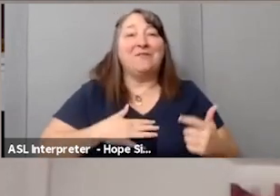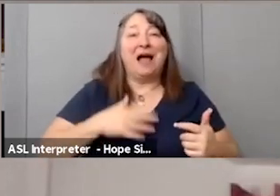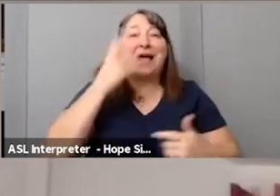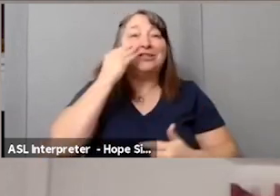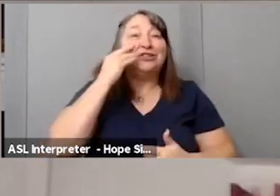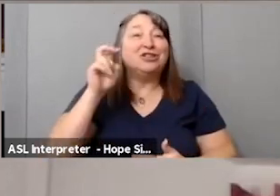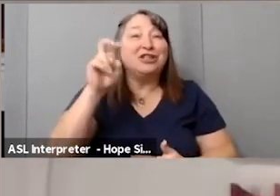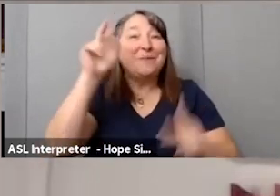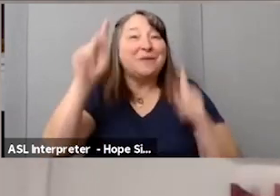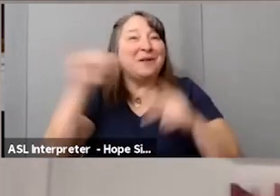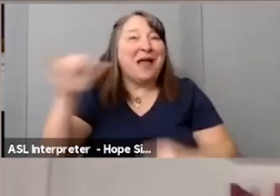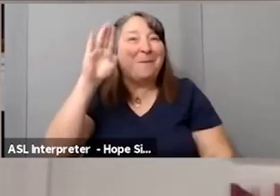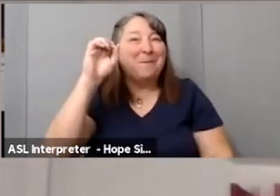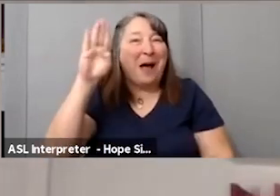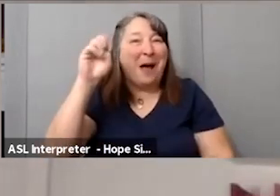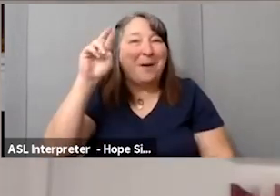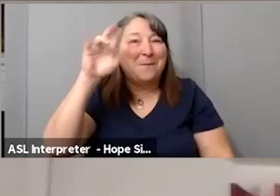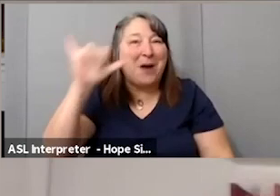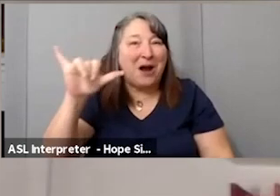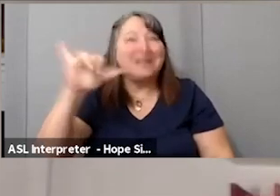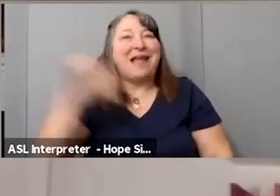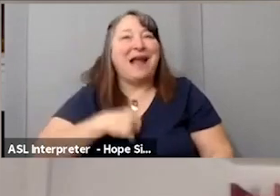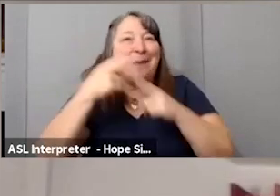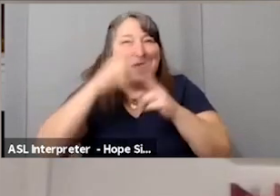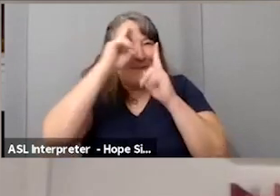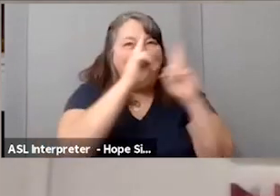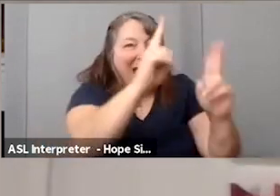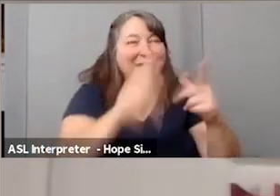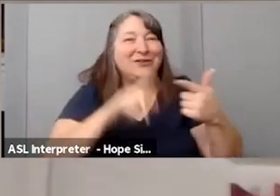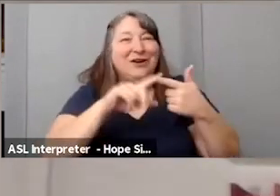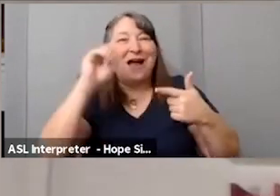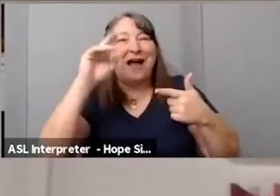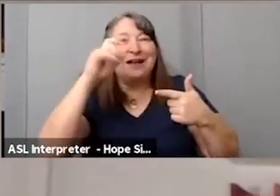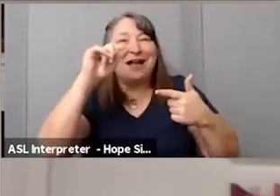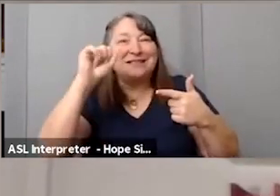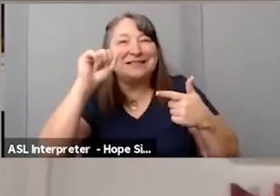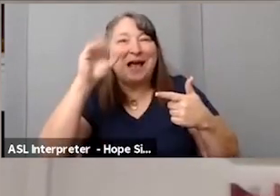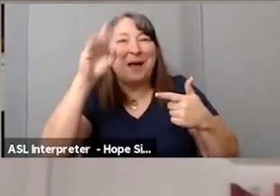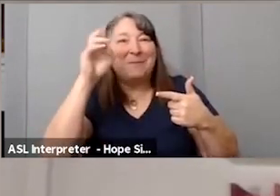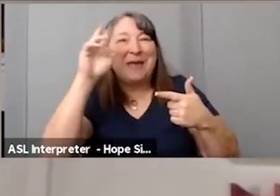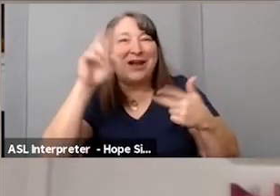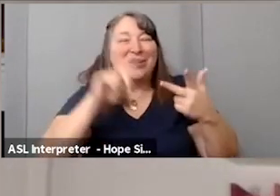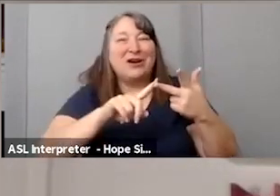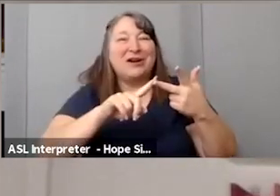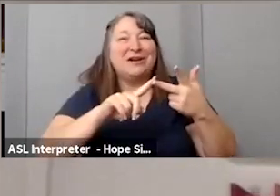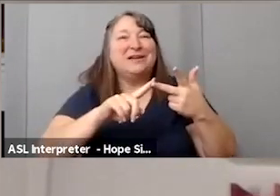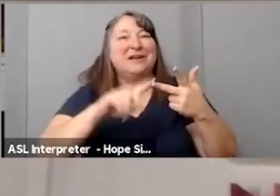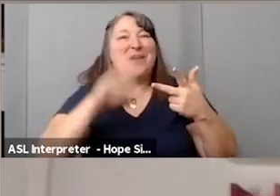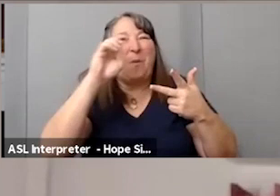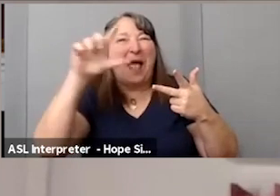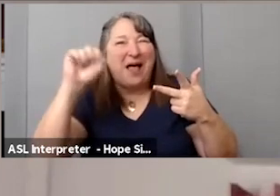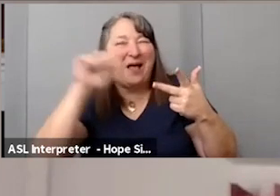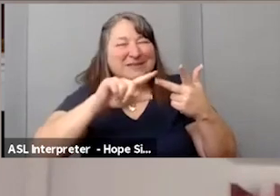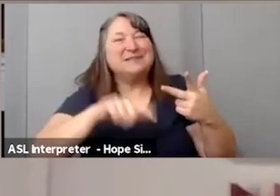Marley, who I'm named after, women like Augusta Baker, Ida B. Wells, people that I care about and I've learned so much about, to educate and